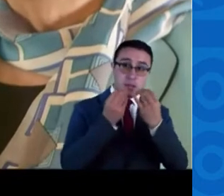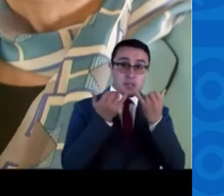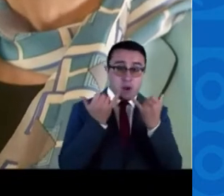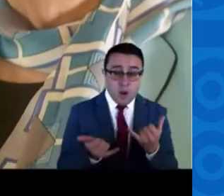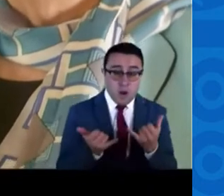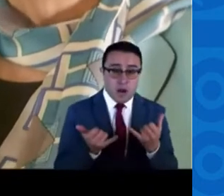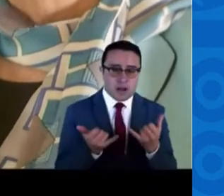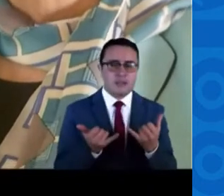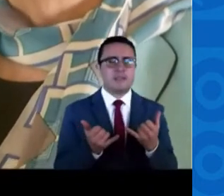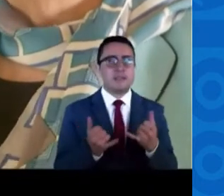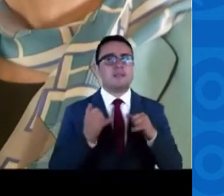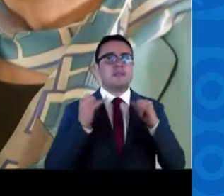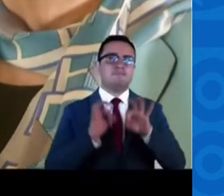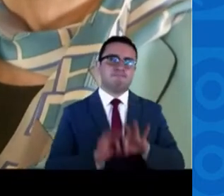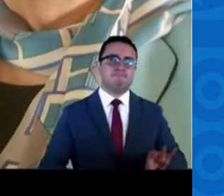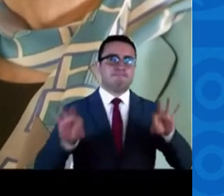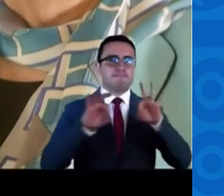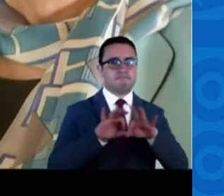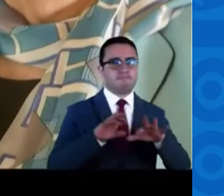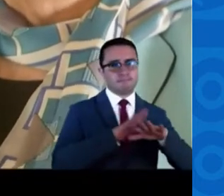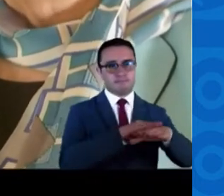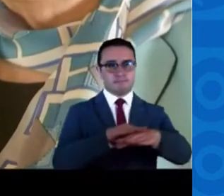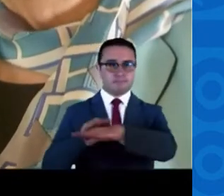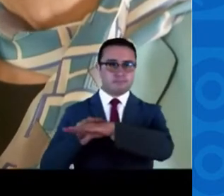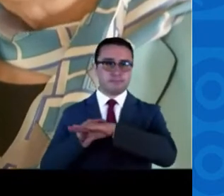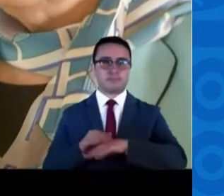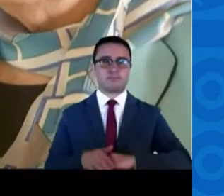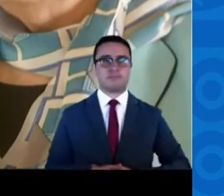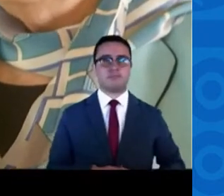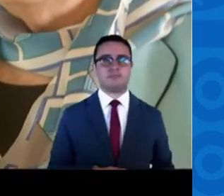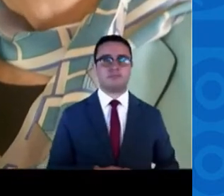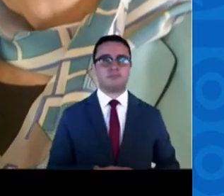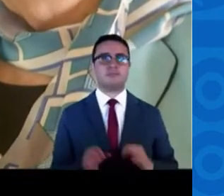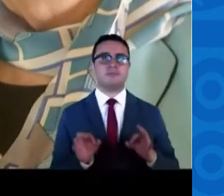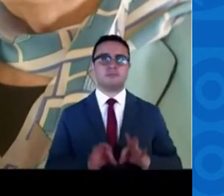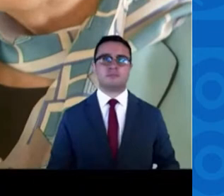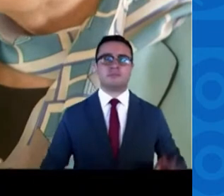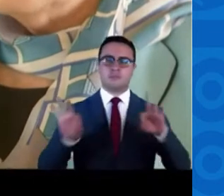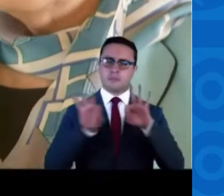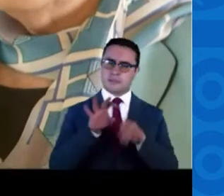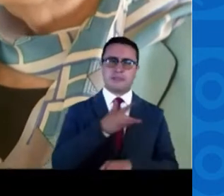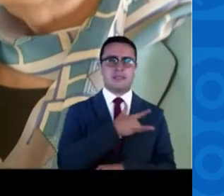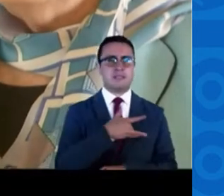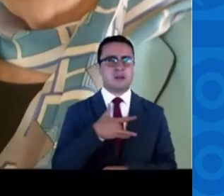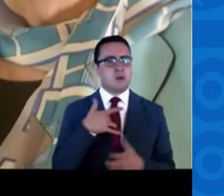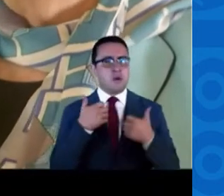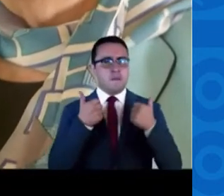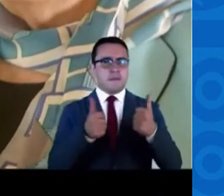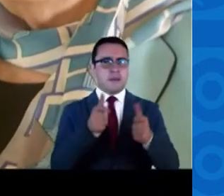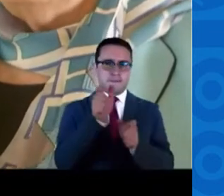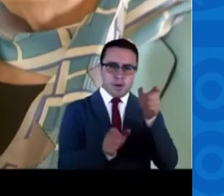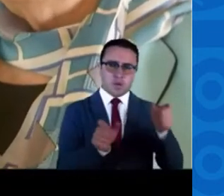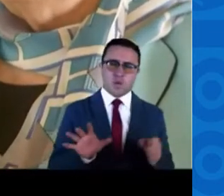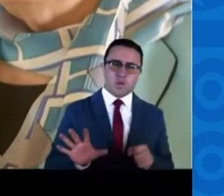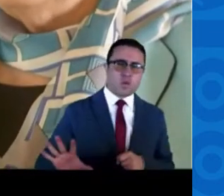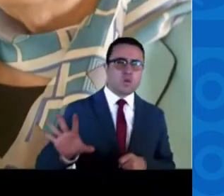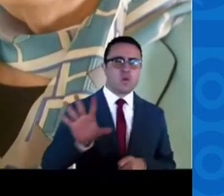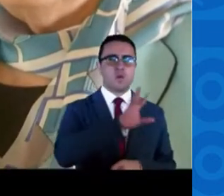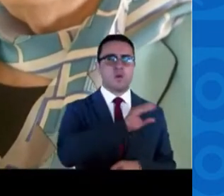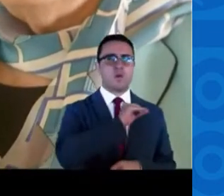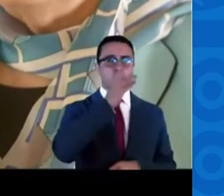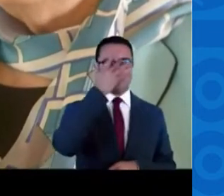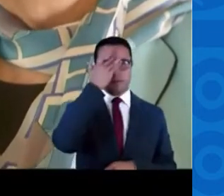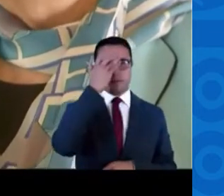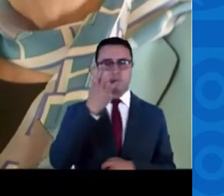the food systems today more than ever is an urgent call to promote the health and